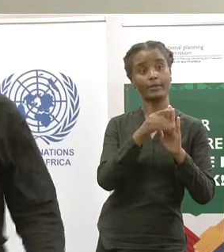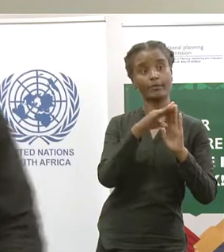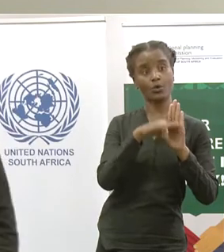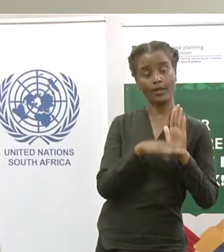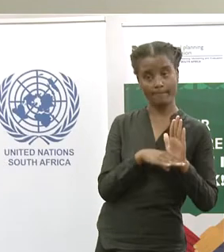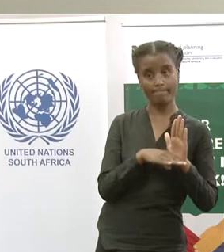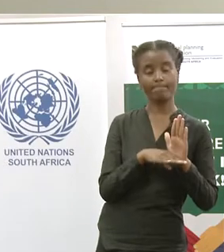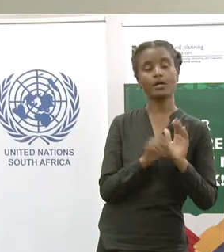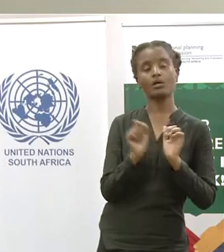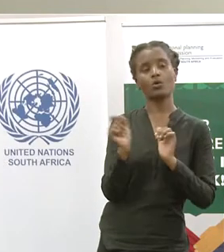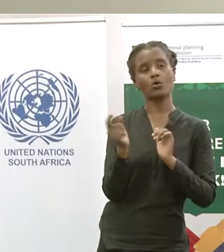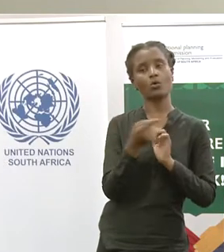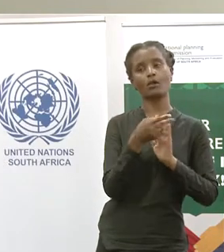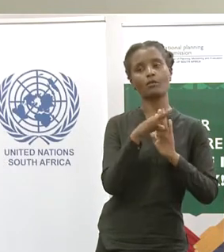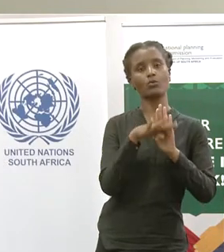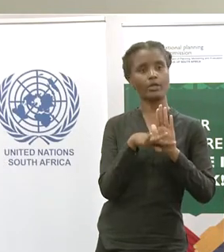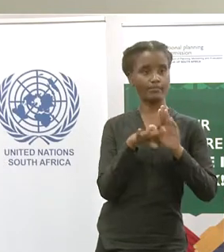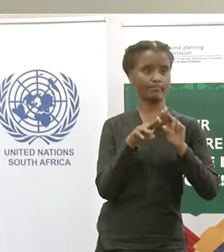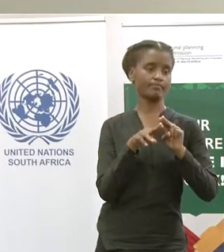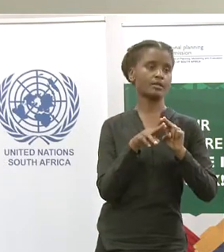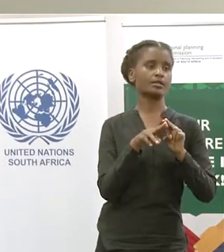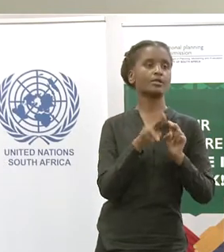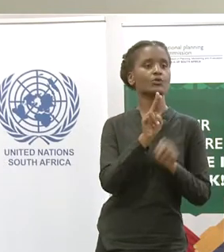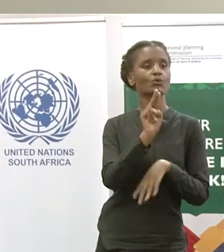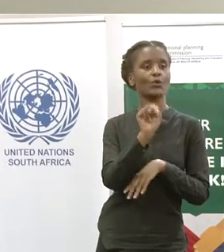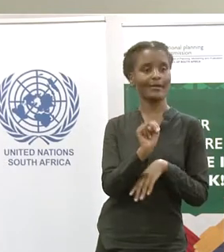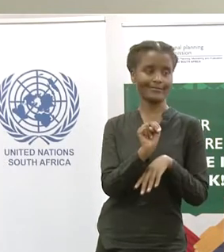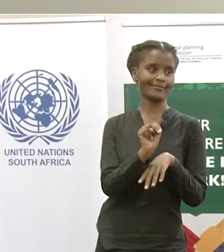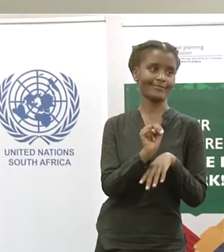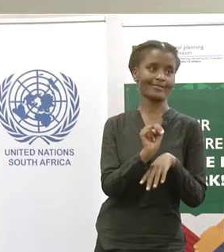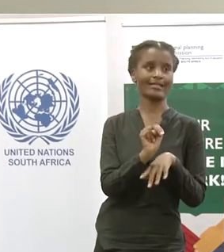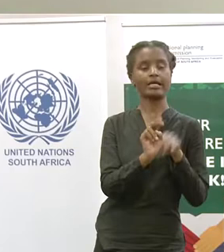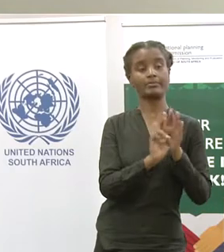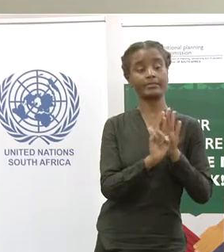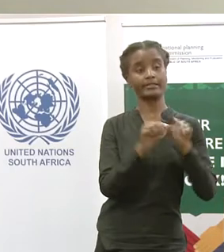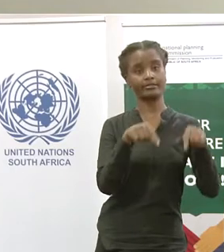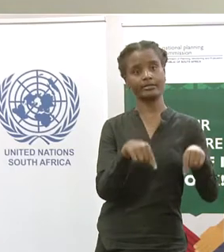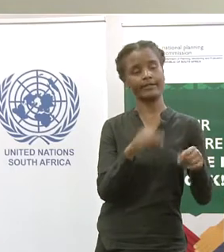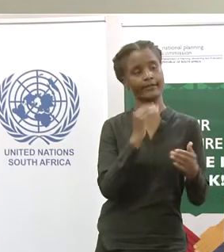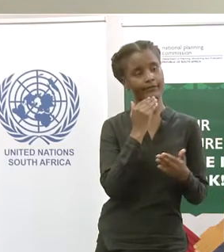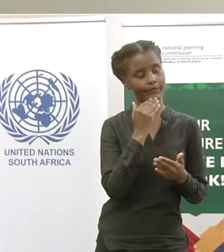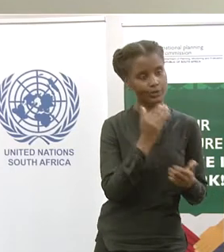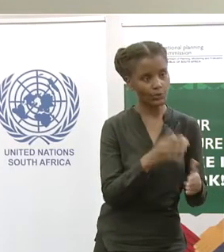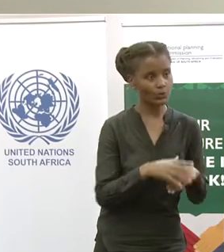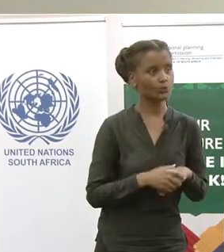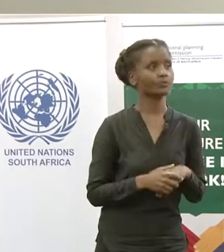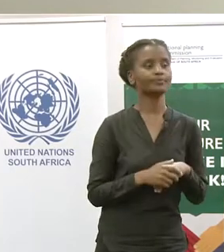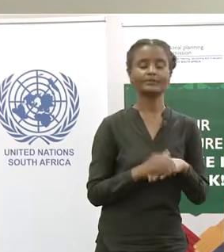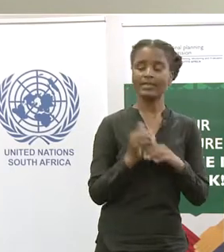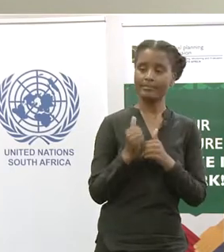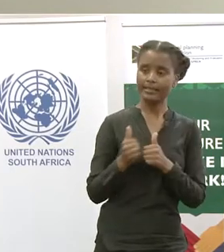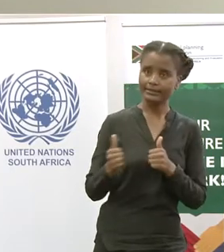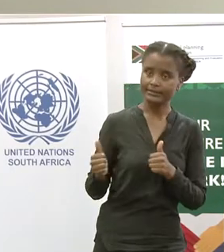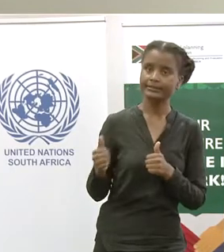and all programs of the United Nations in South Africa represented here. the panelists and the esteemed judge.